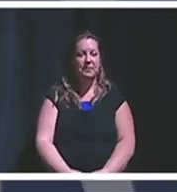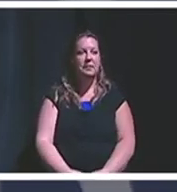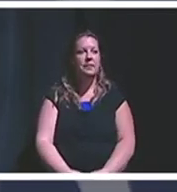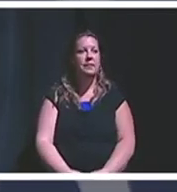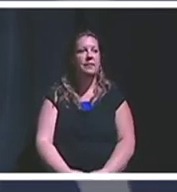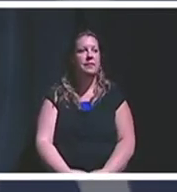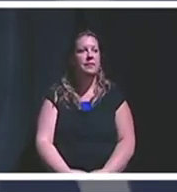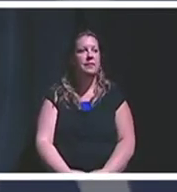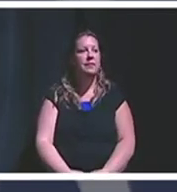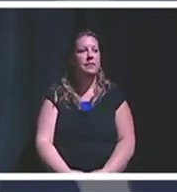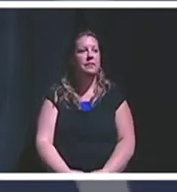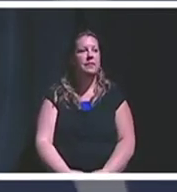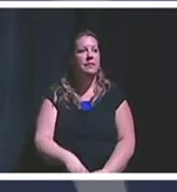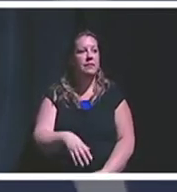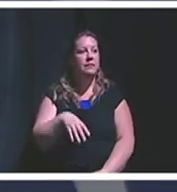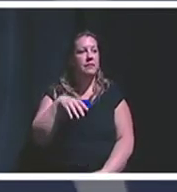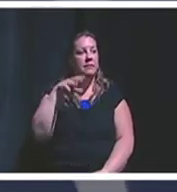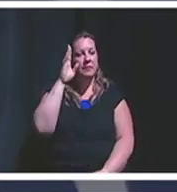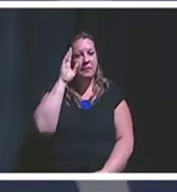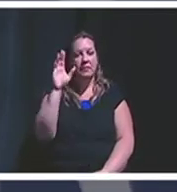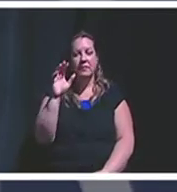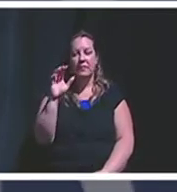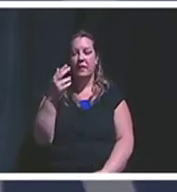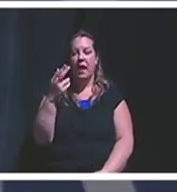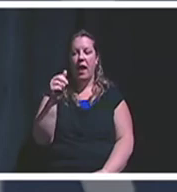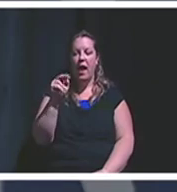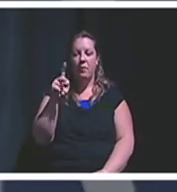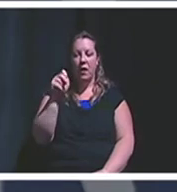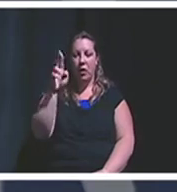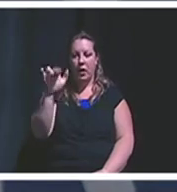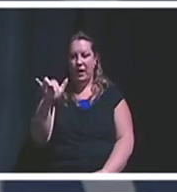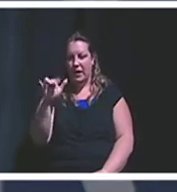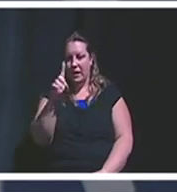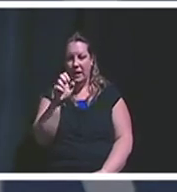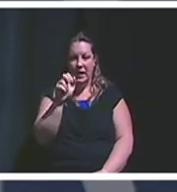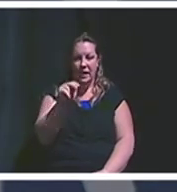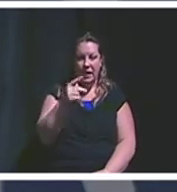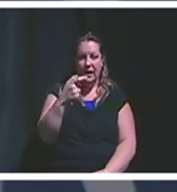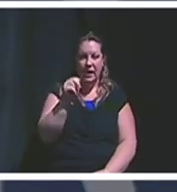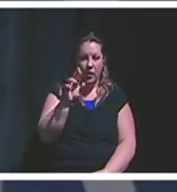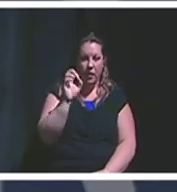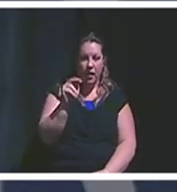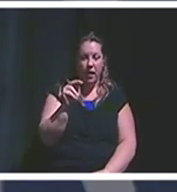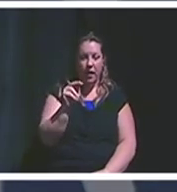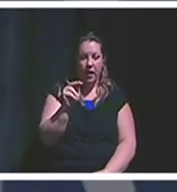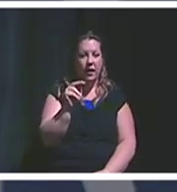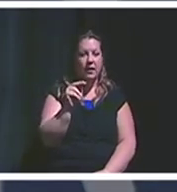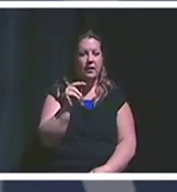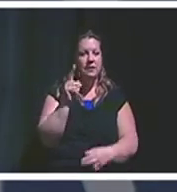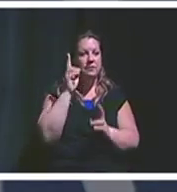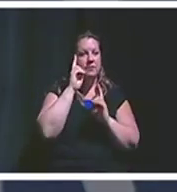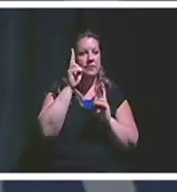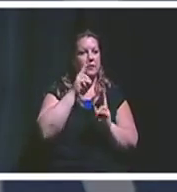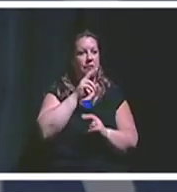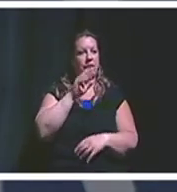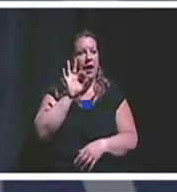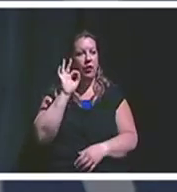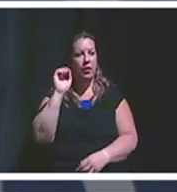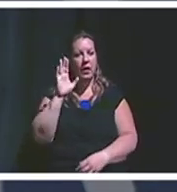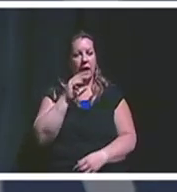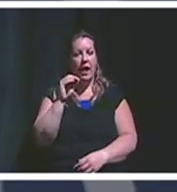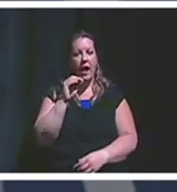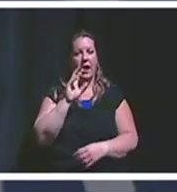President Hansberry, Dean Garan, distinguished faculty and alumni, proud